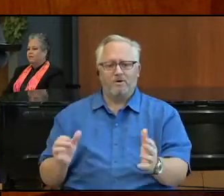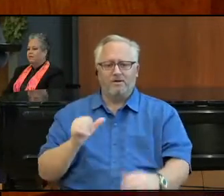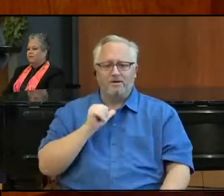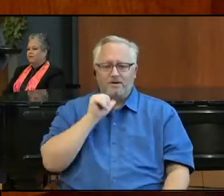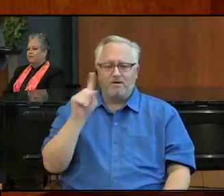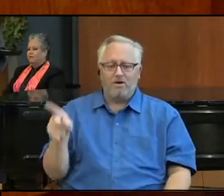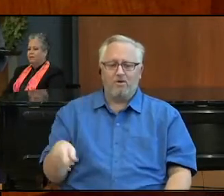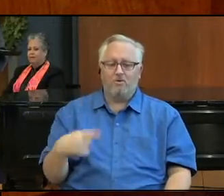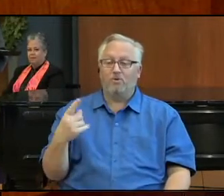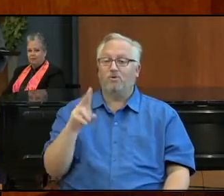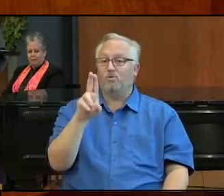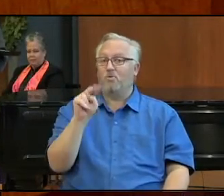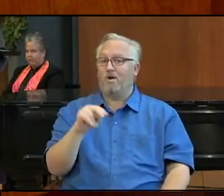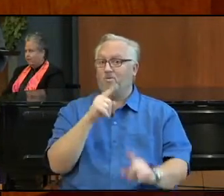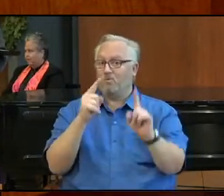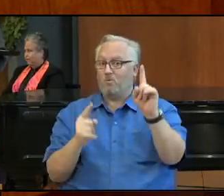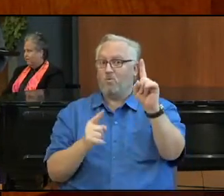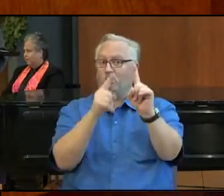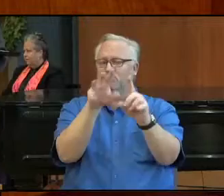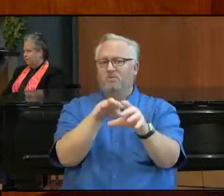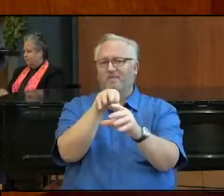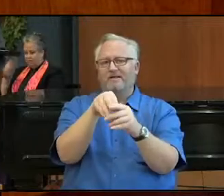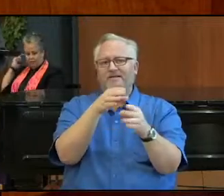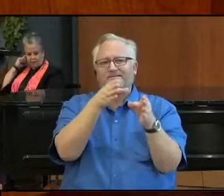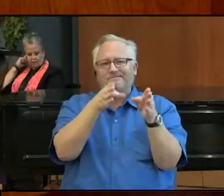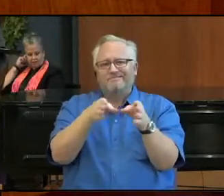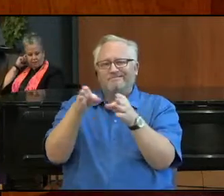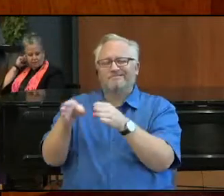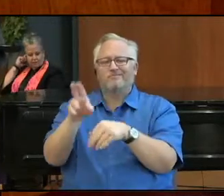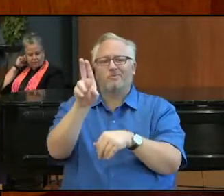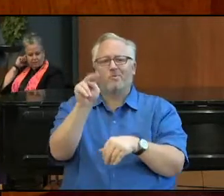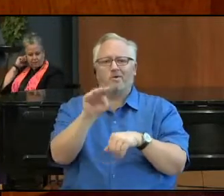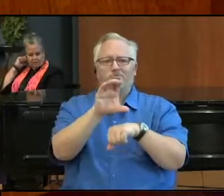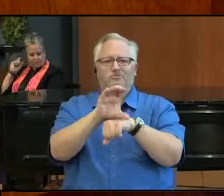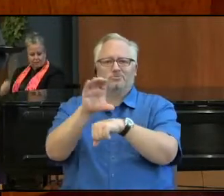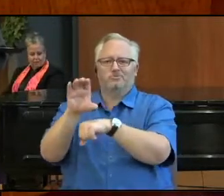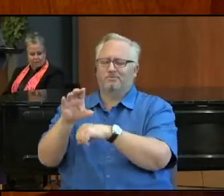not only promoting the goals of the UN within our individual UU congregations